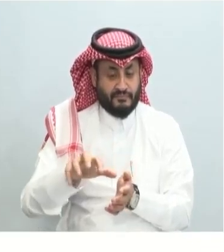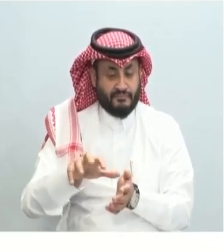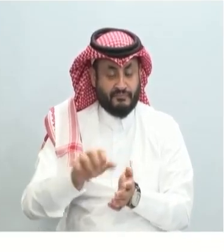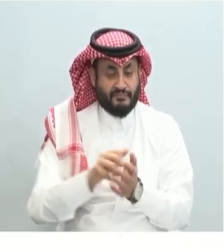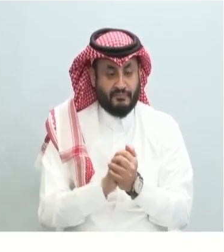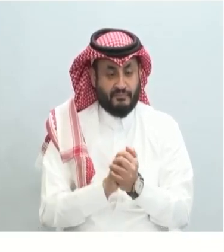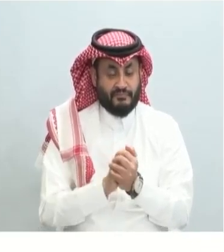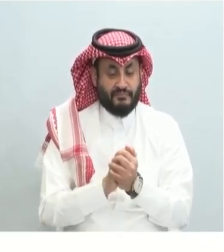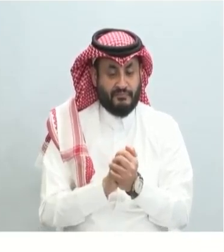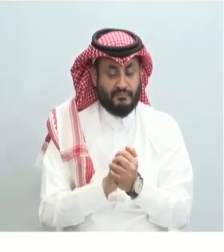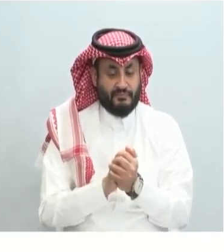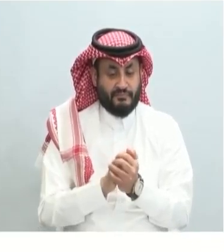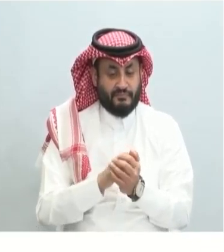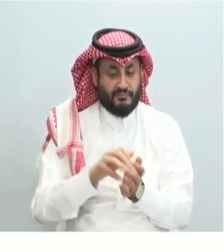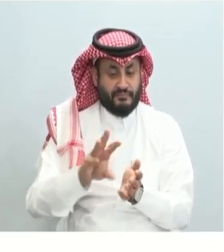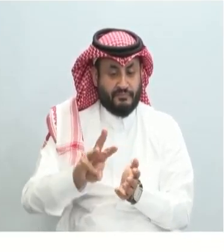50,